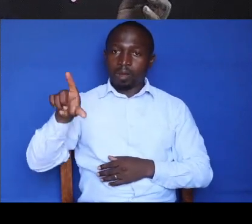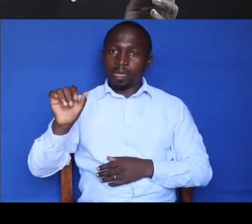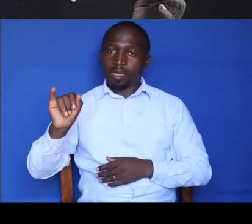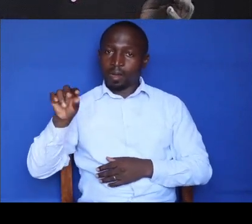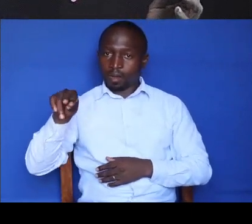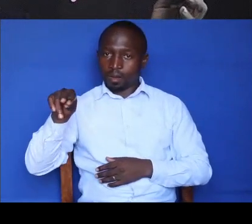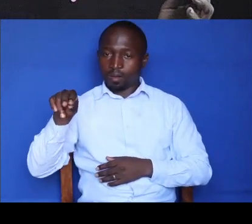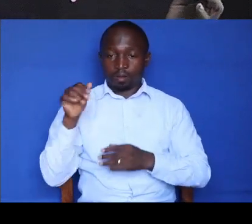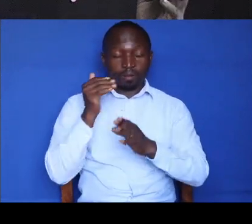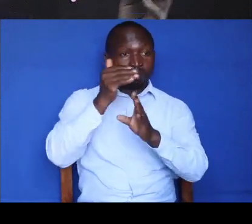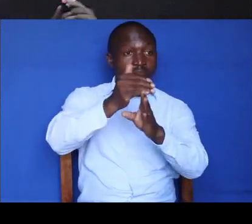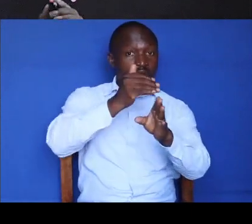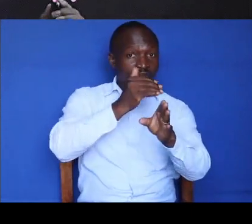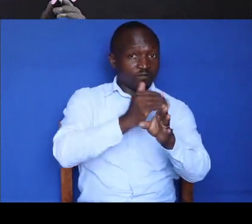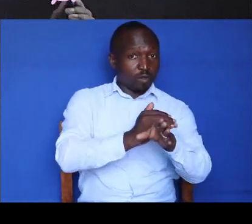river